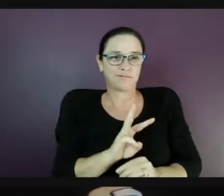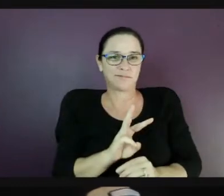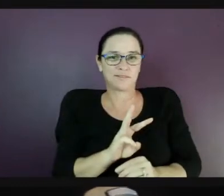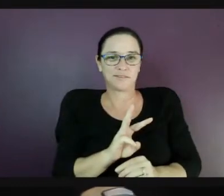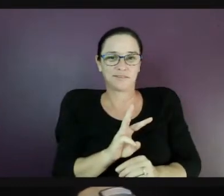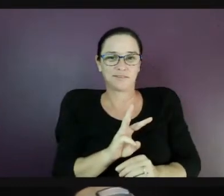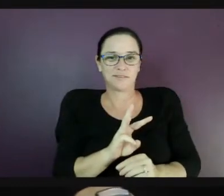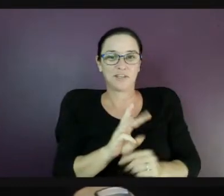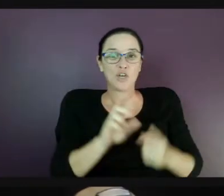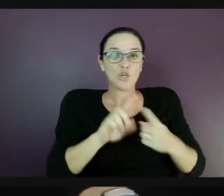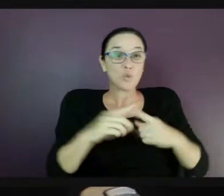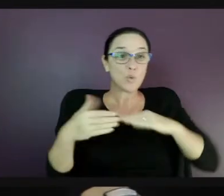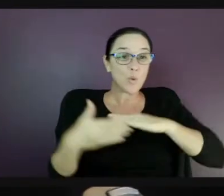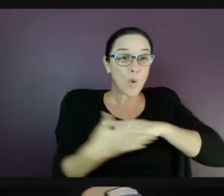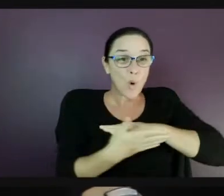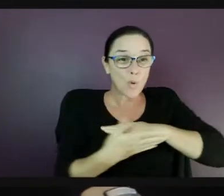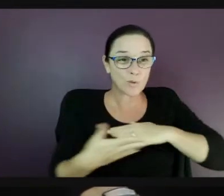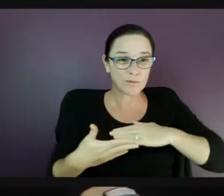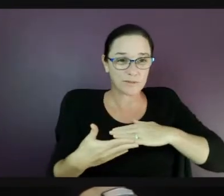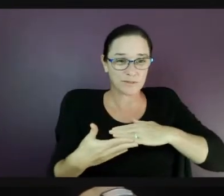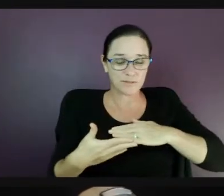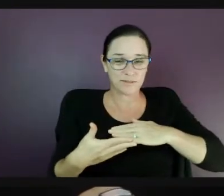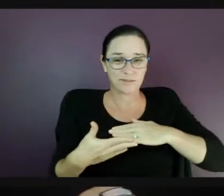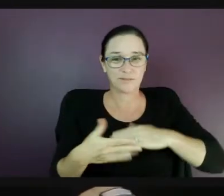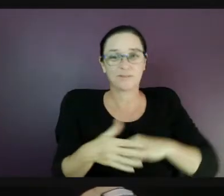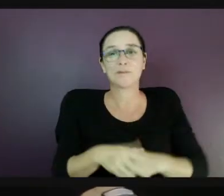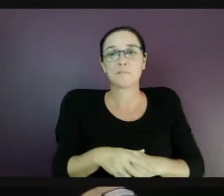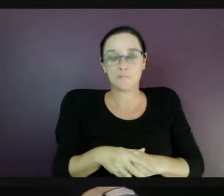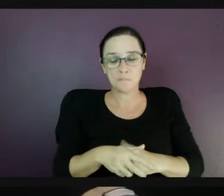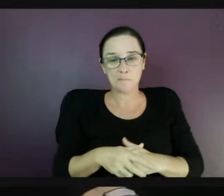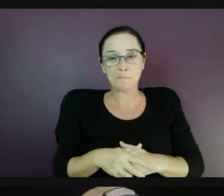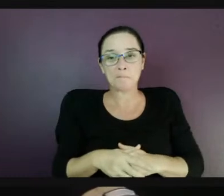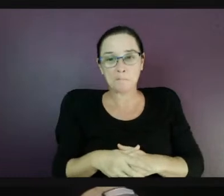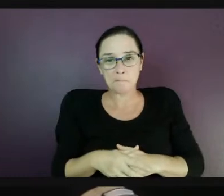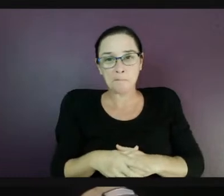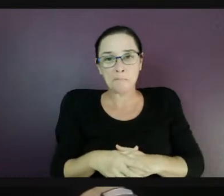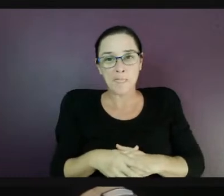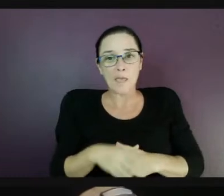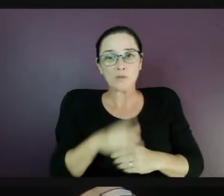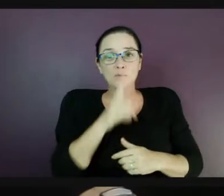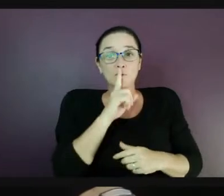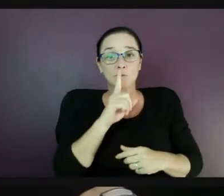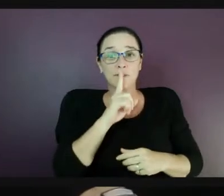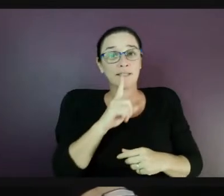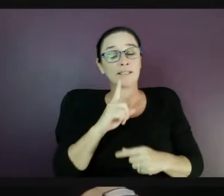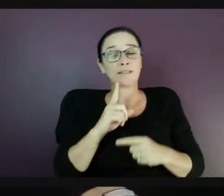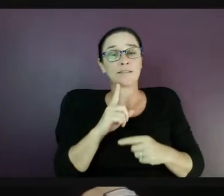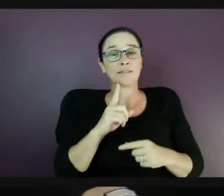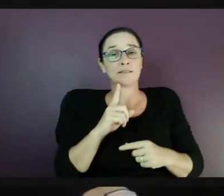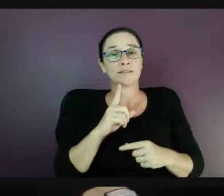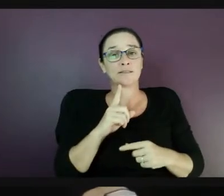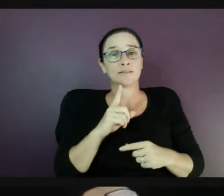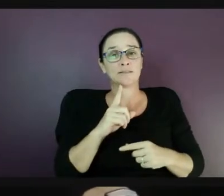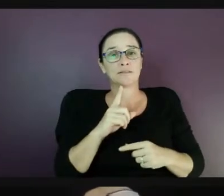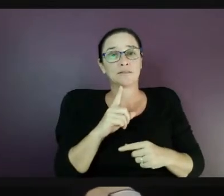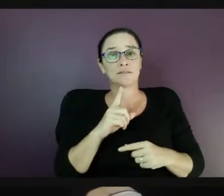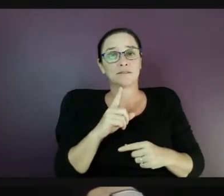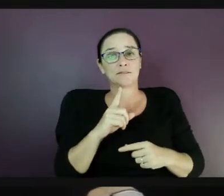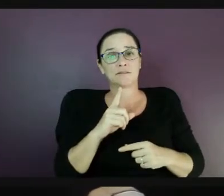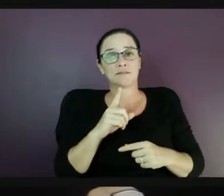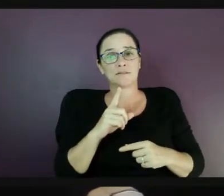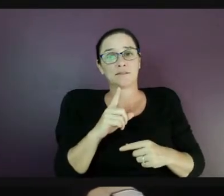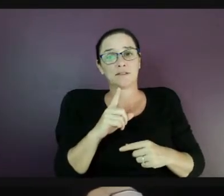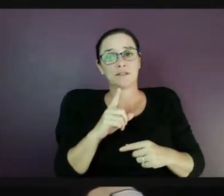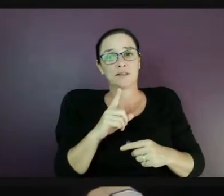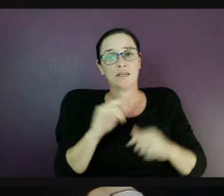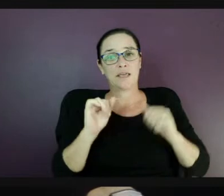the coastline, right in there. And so really showing an opening happening